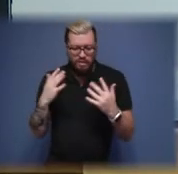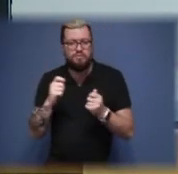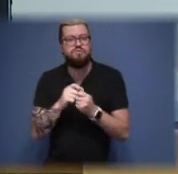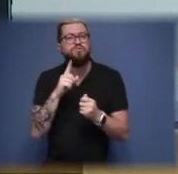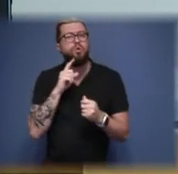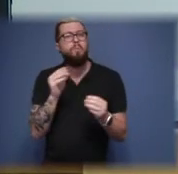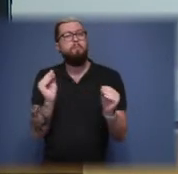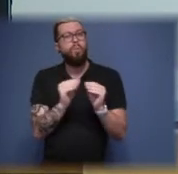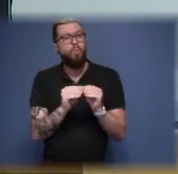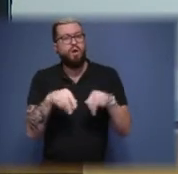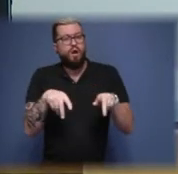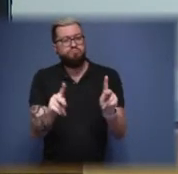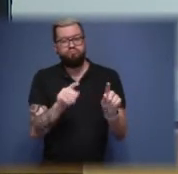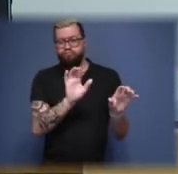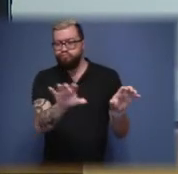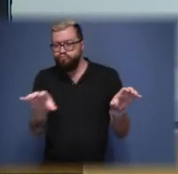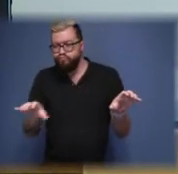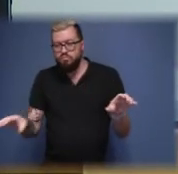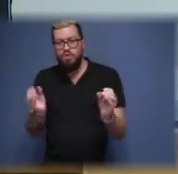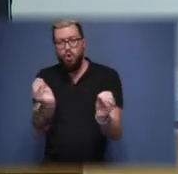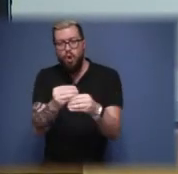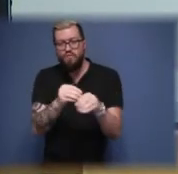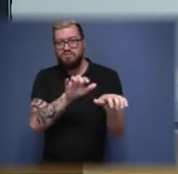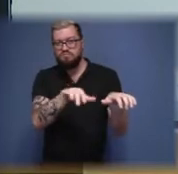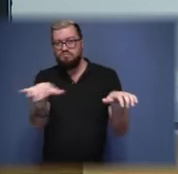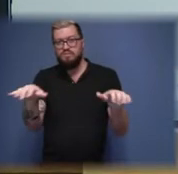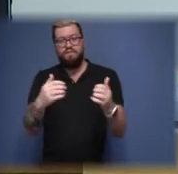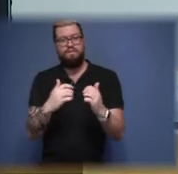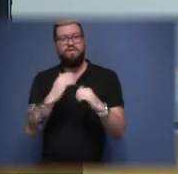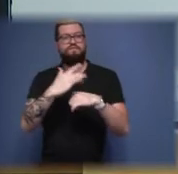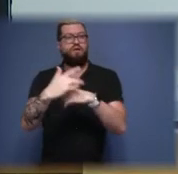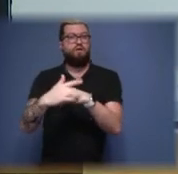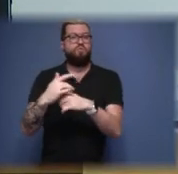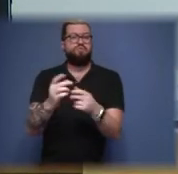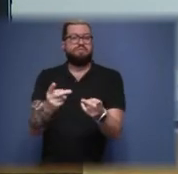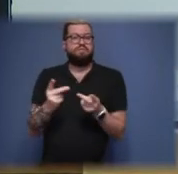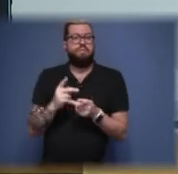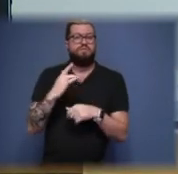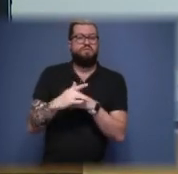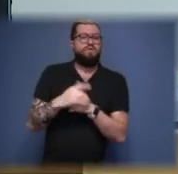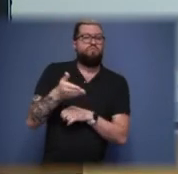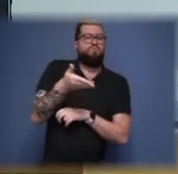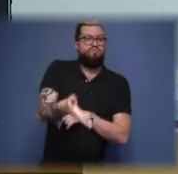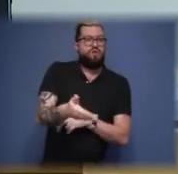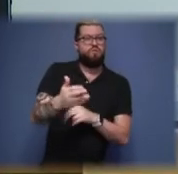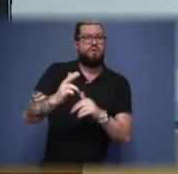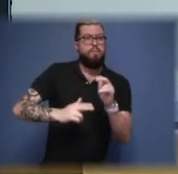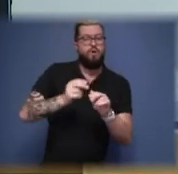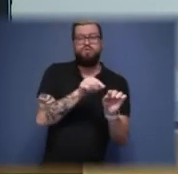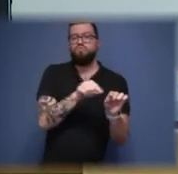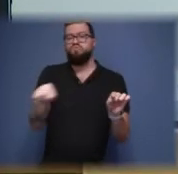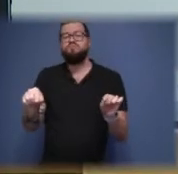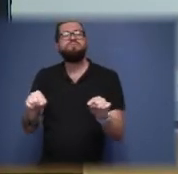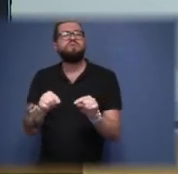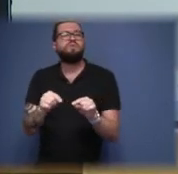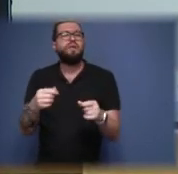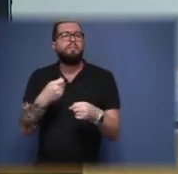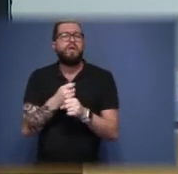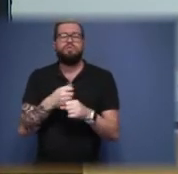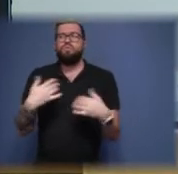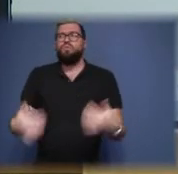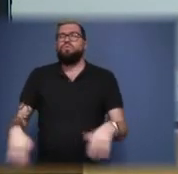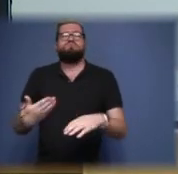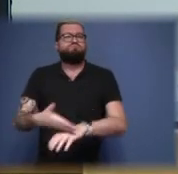more of our offices having space in the lower end at this building, certainly that makes a world of